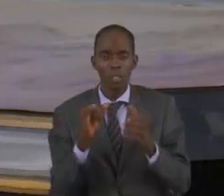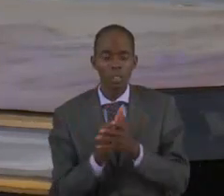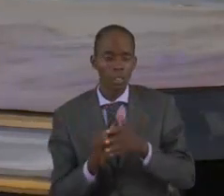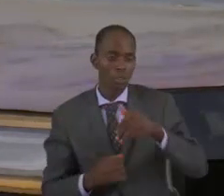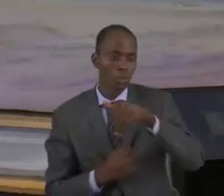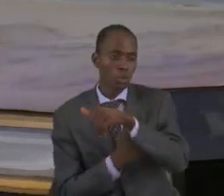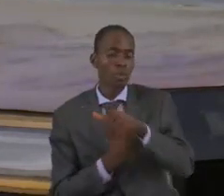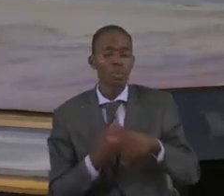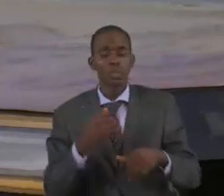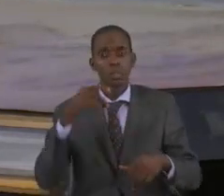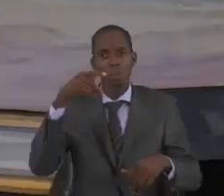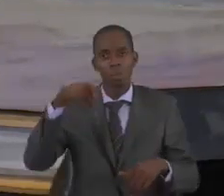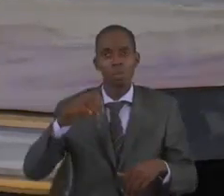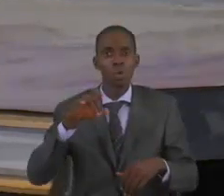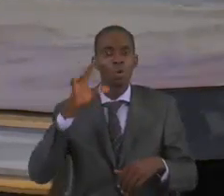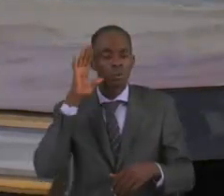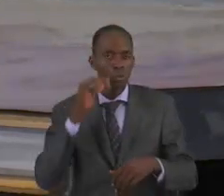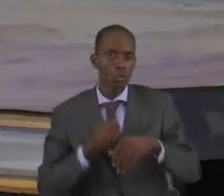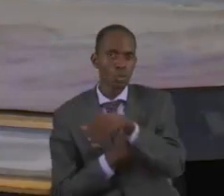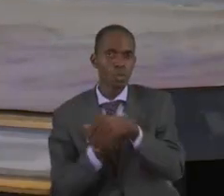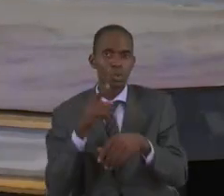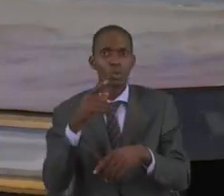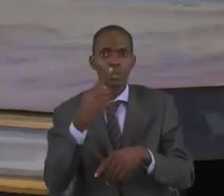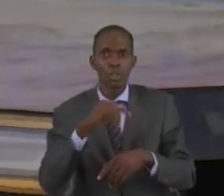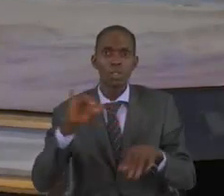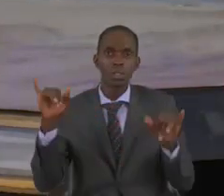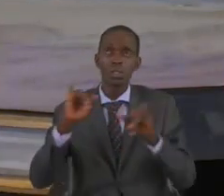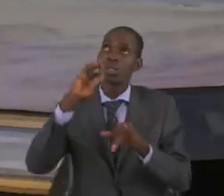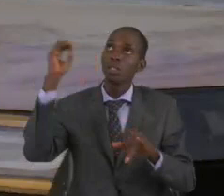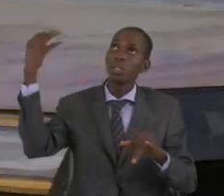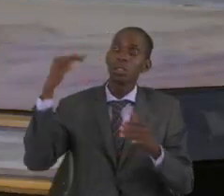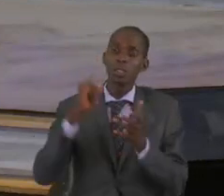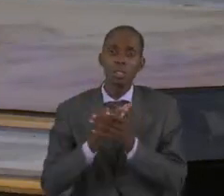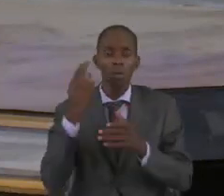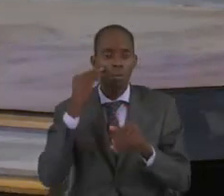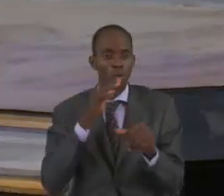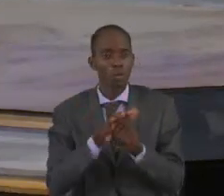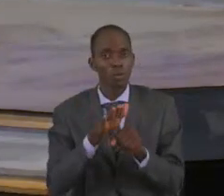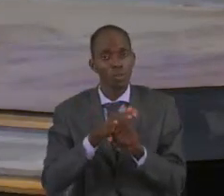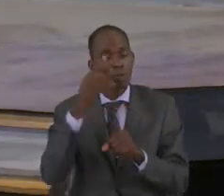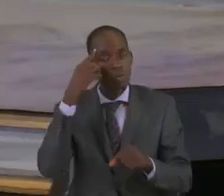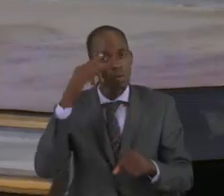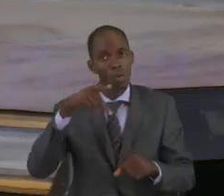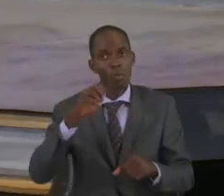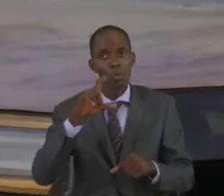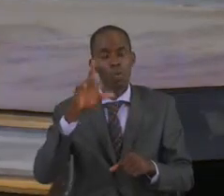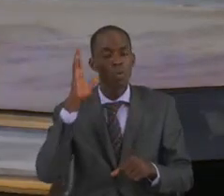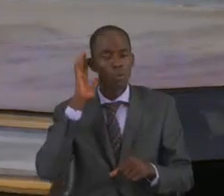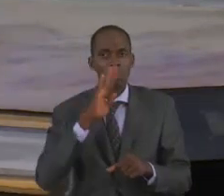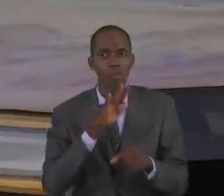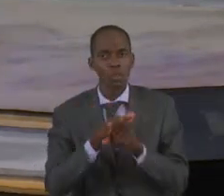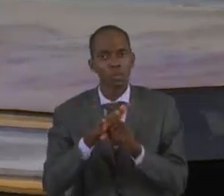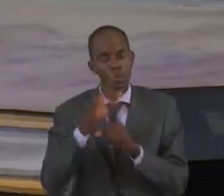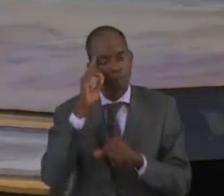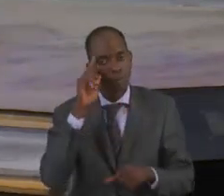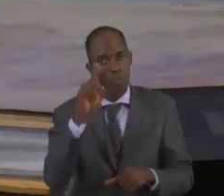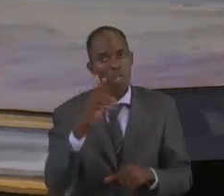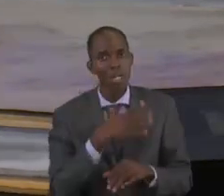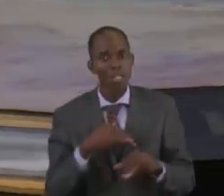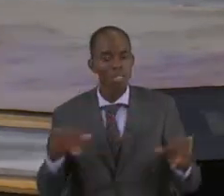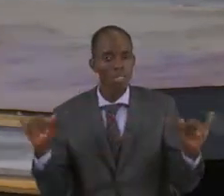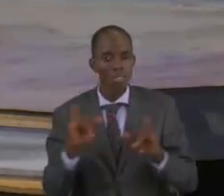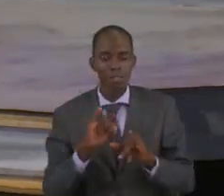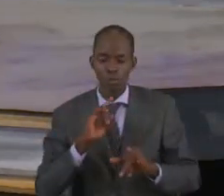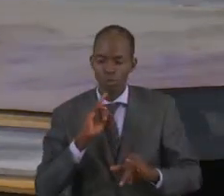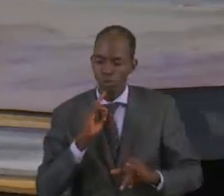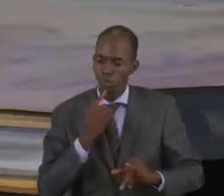will support you. And the same grace that was sufficient for him will be sufficient for you. And the same